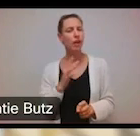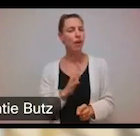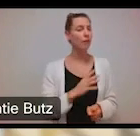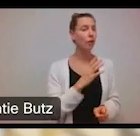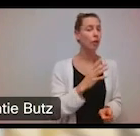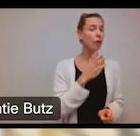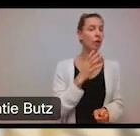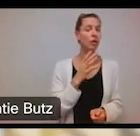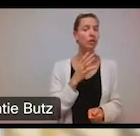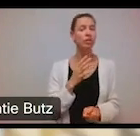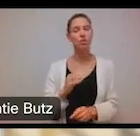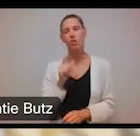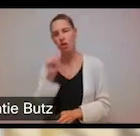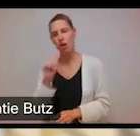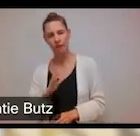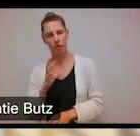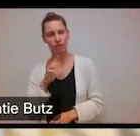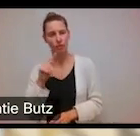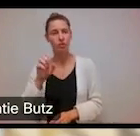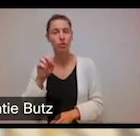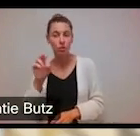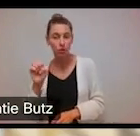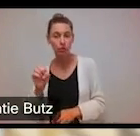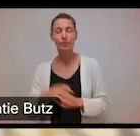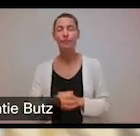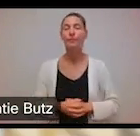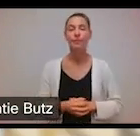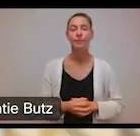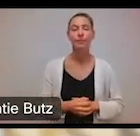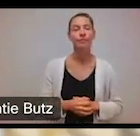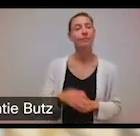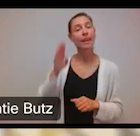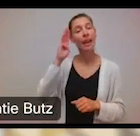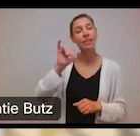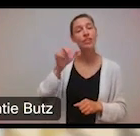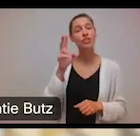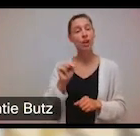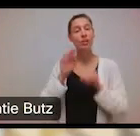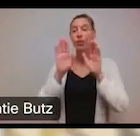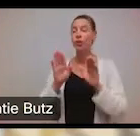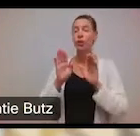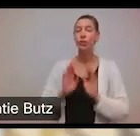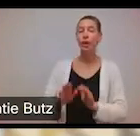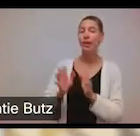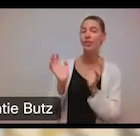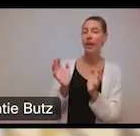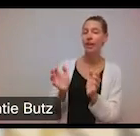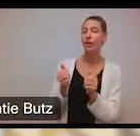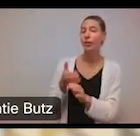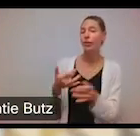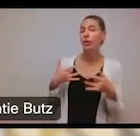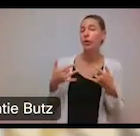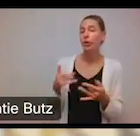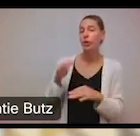tone? Hey, John, great talking with you earlier on the phone. I'm sending you the contract we chatted